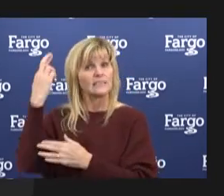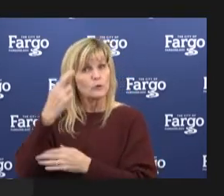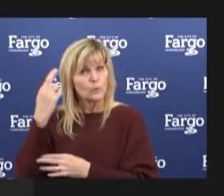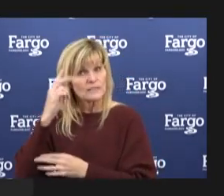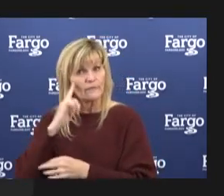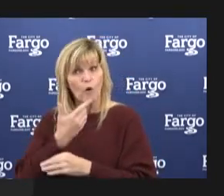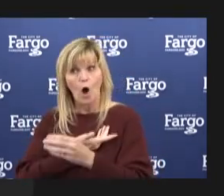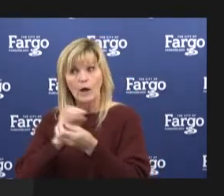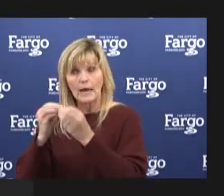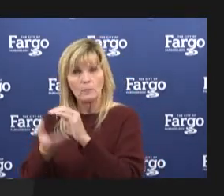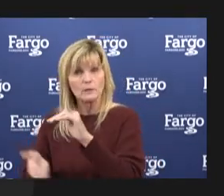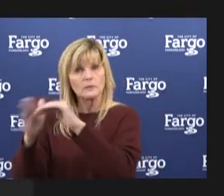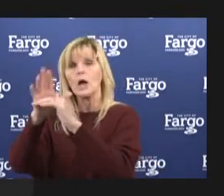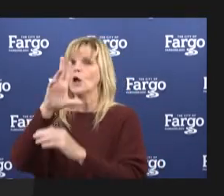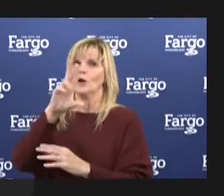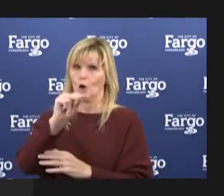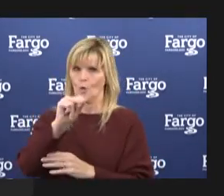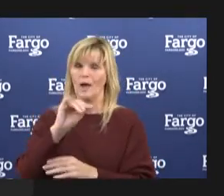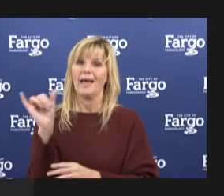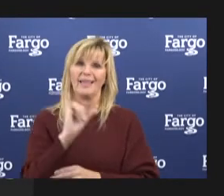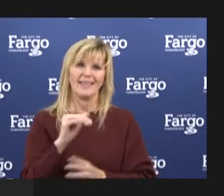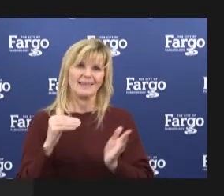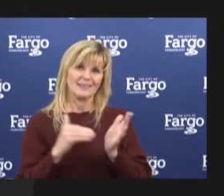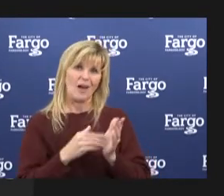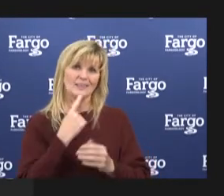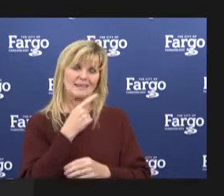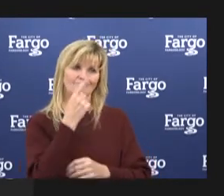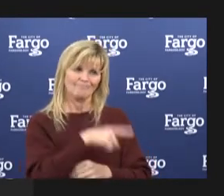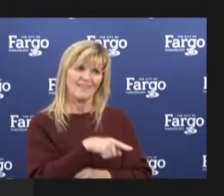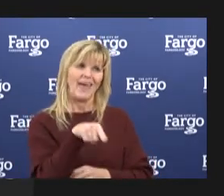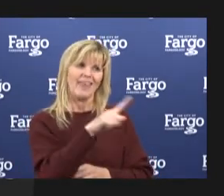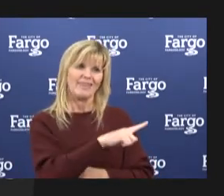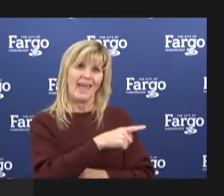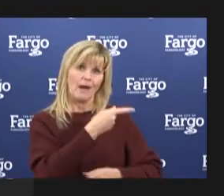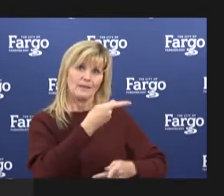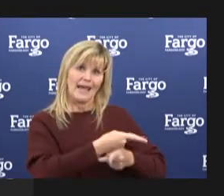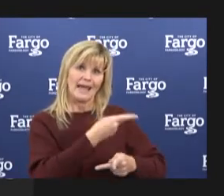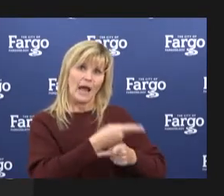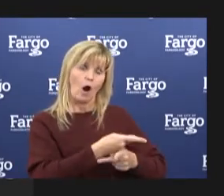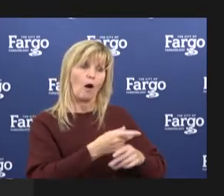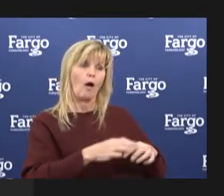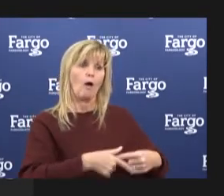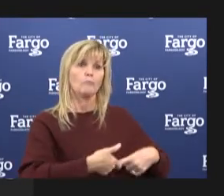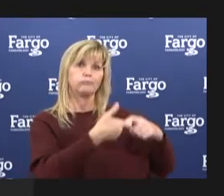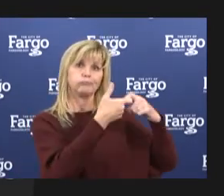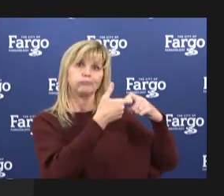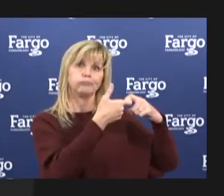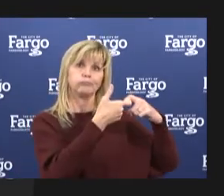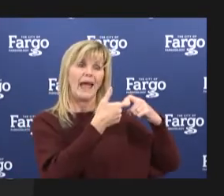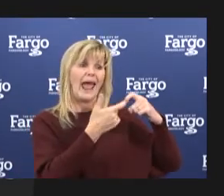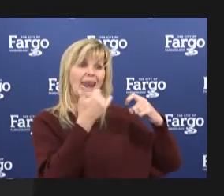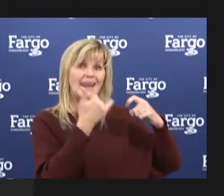volume. Similar to what Dr. Griffin said, we're seeing people who have delayed care and now are needing care for other